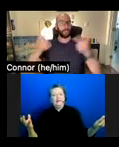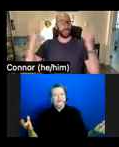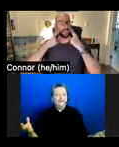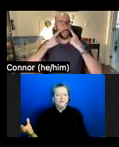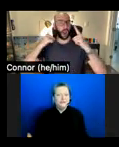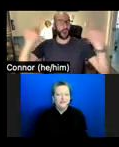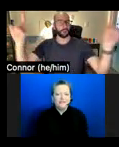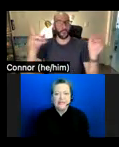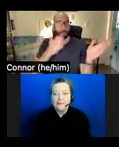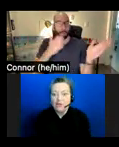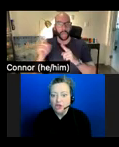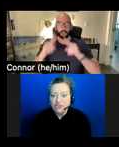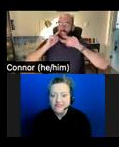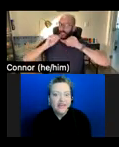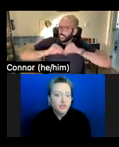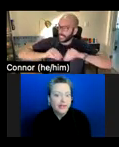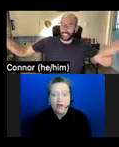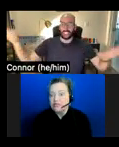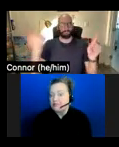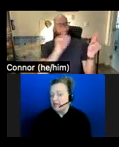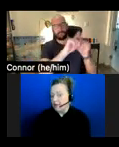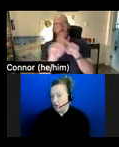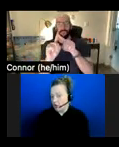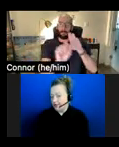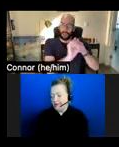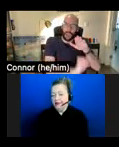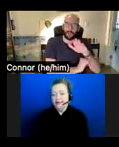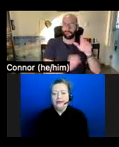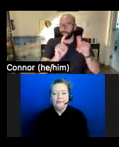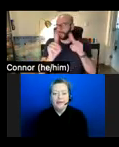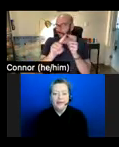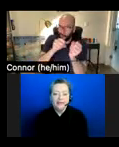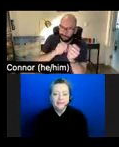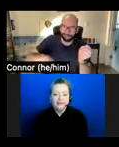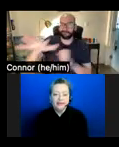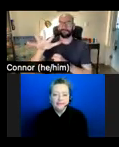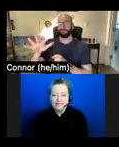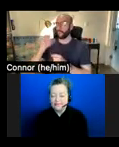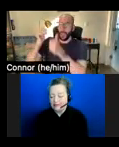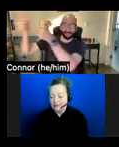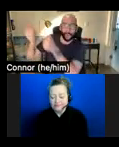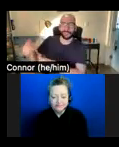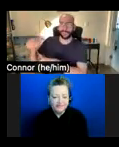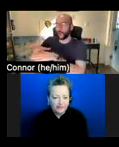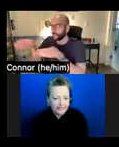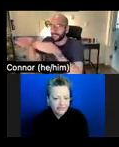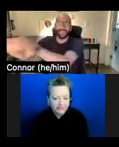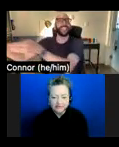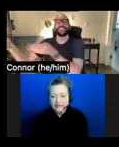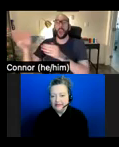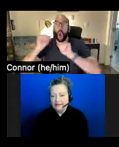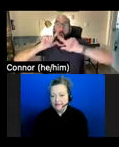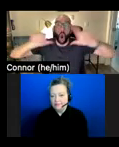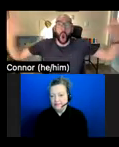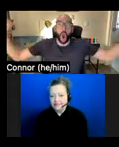maybe, there's some large event or announcement coming on. And maybe something about